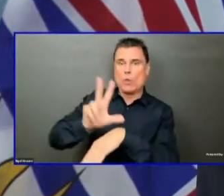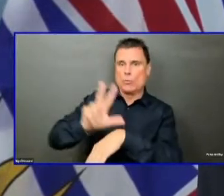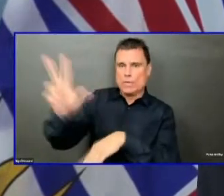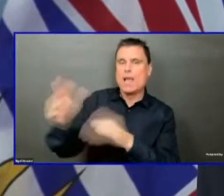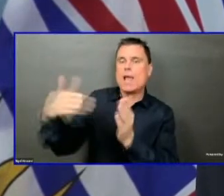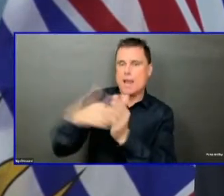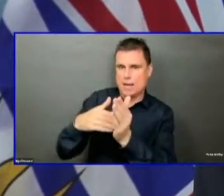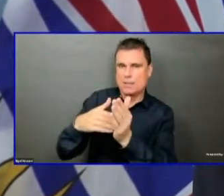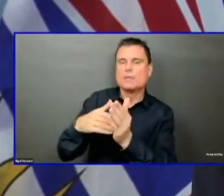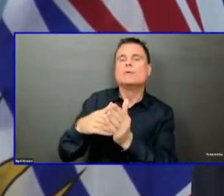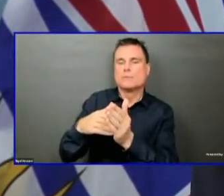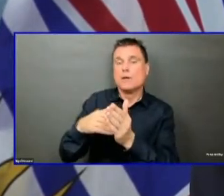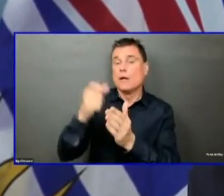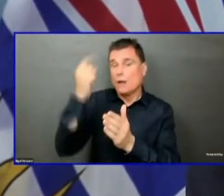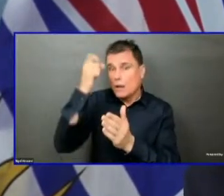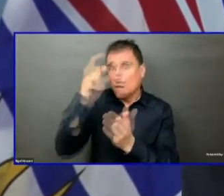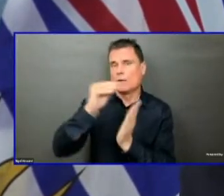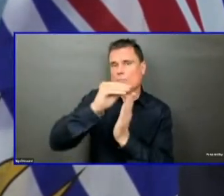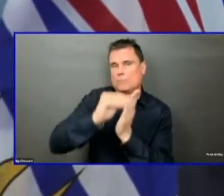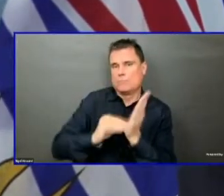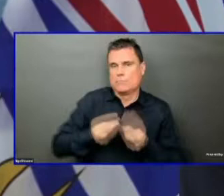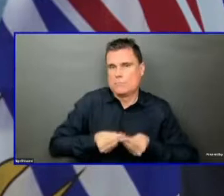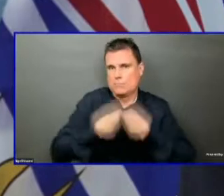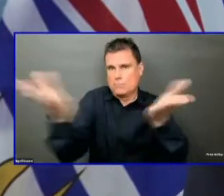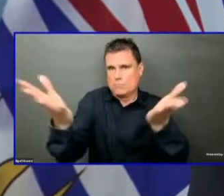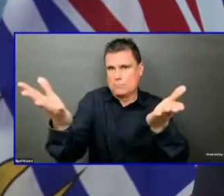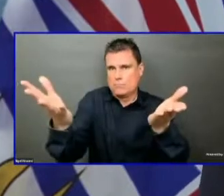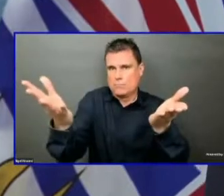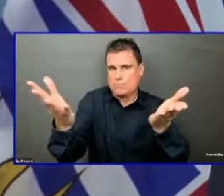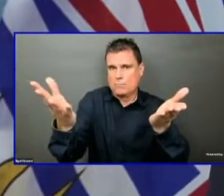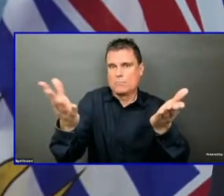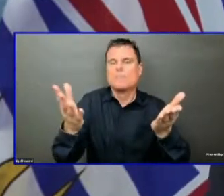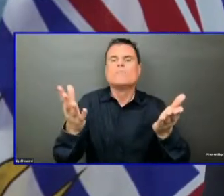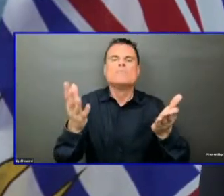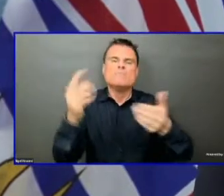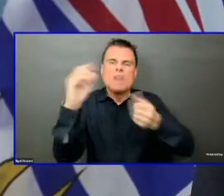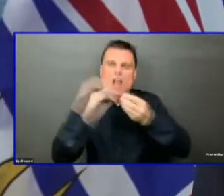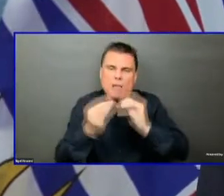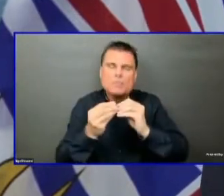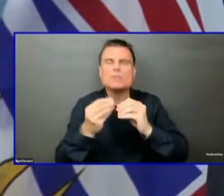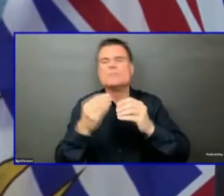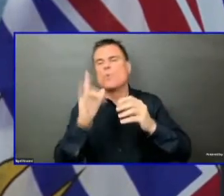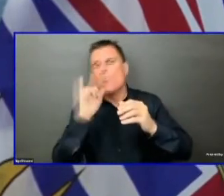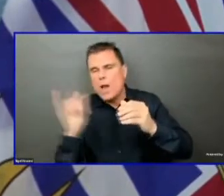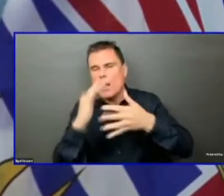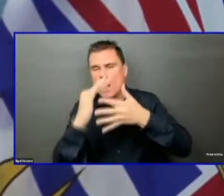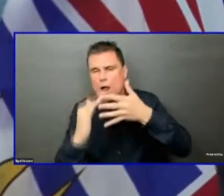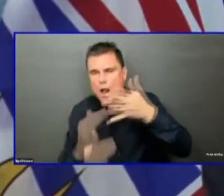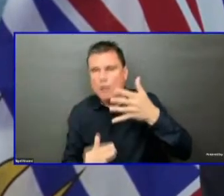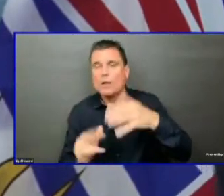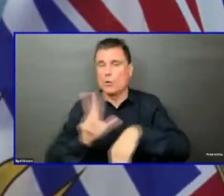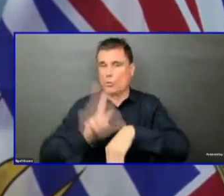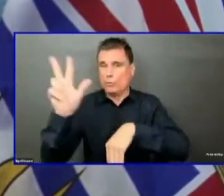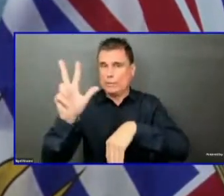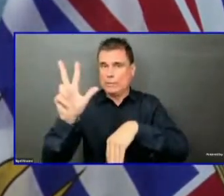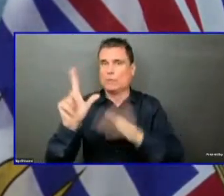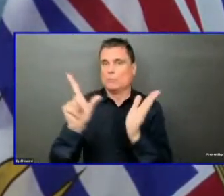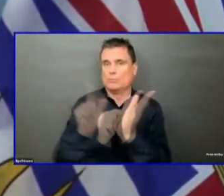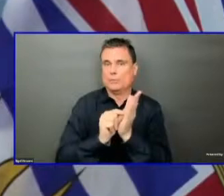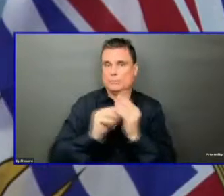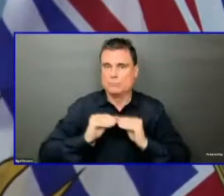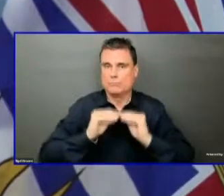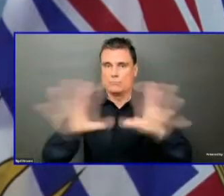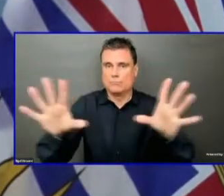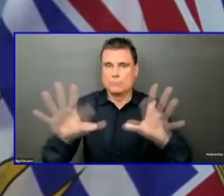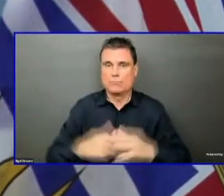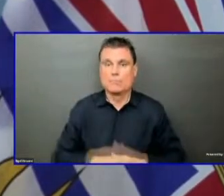and you'll receive that at or around 3 o'clock. And with that, it's my honor to introduce Dr. Bonnie Henry.